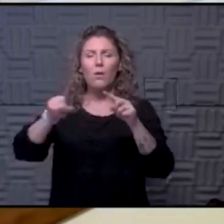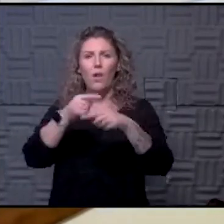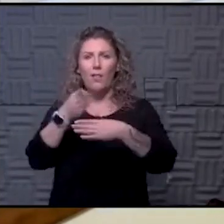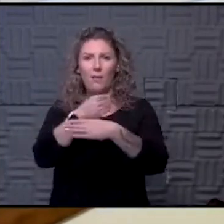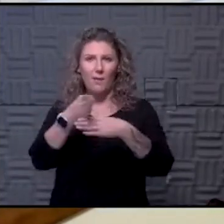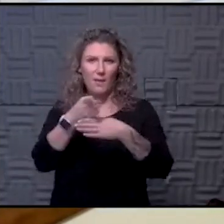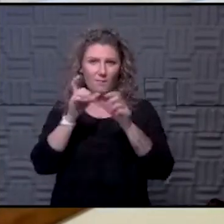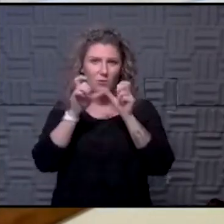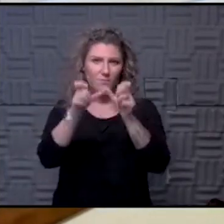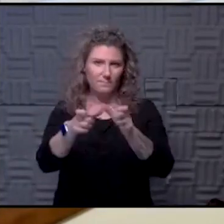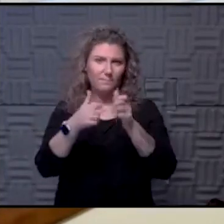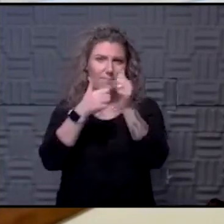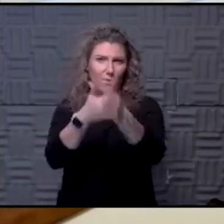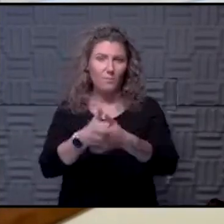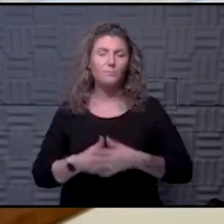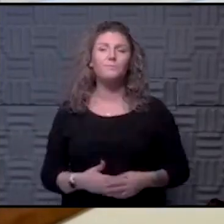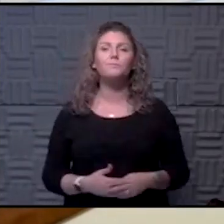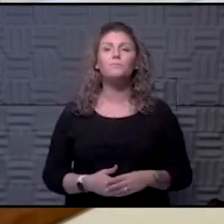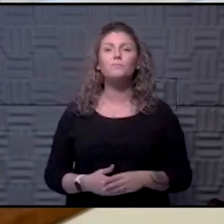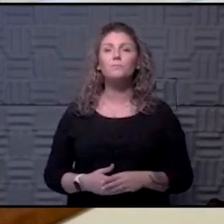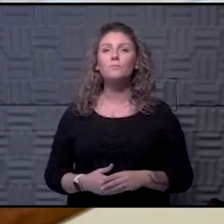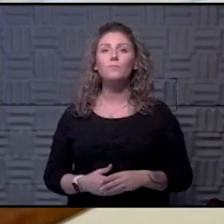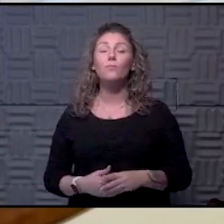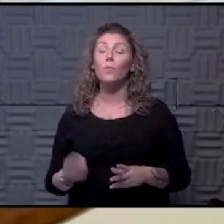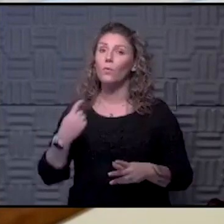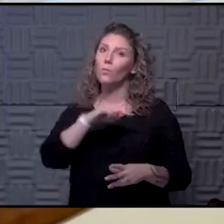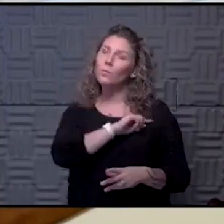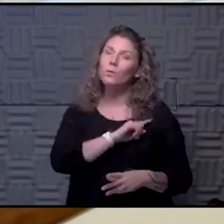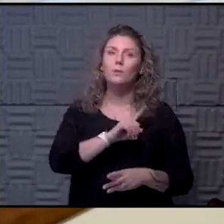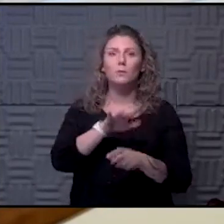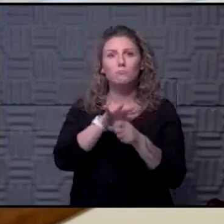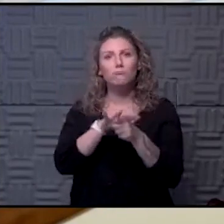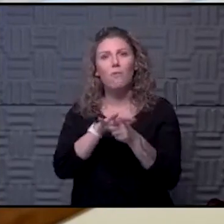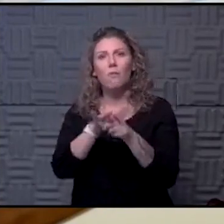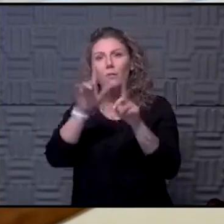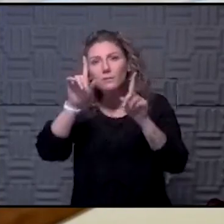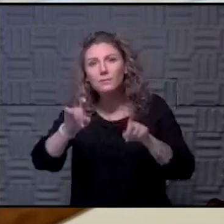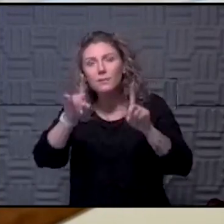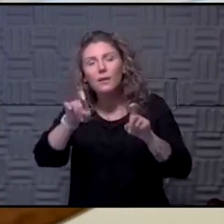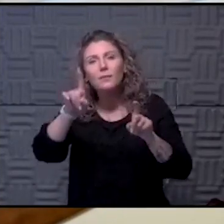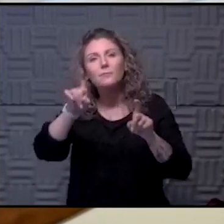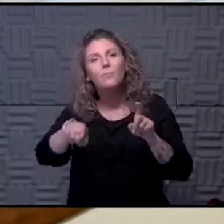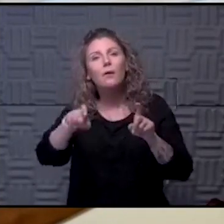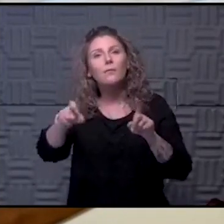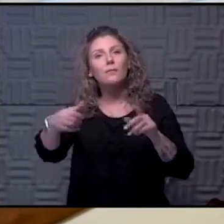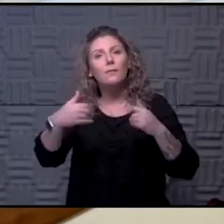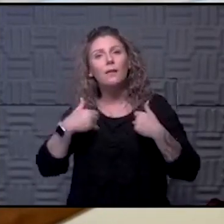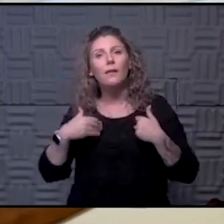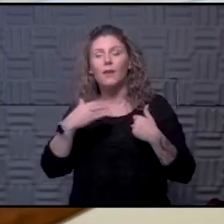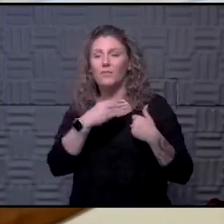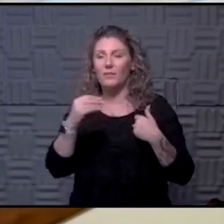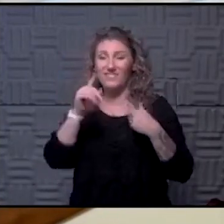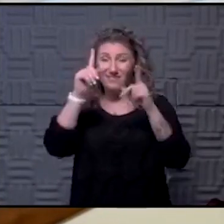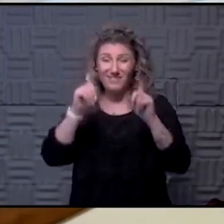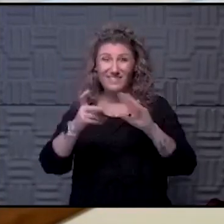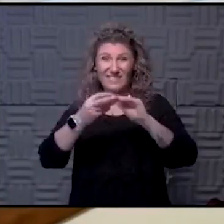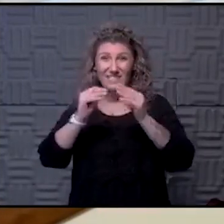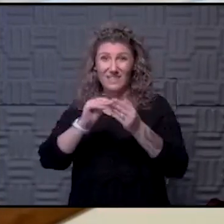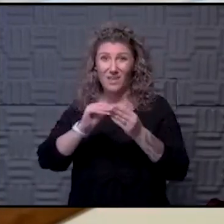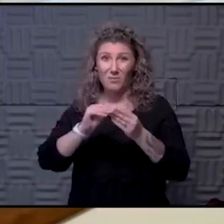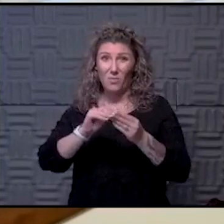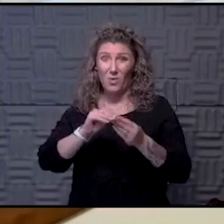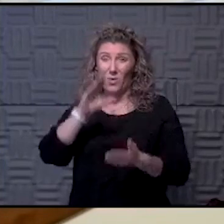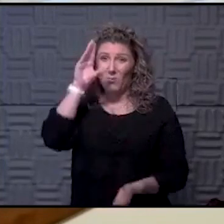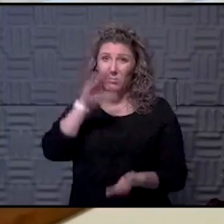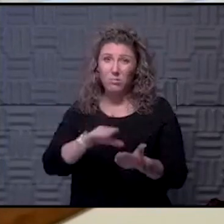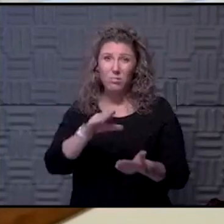well. So we can't stress testing enough. We have seen our testing numbers decrease pretty substantially for the last